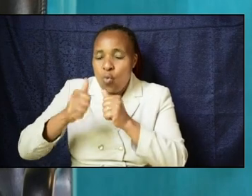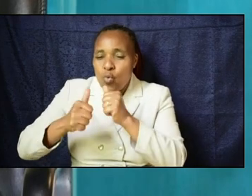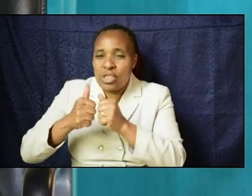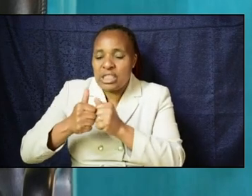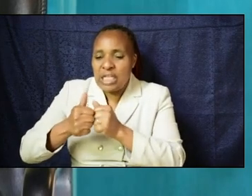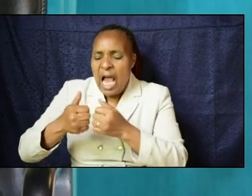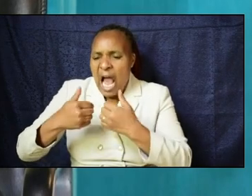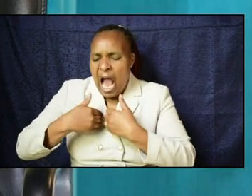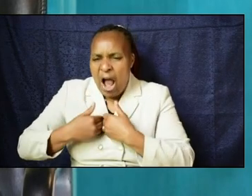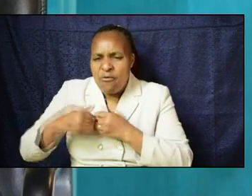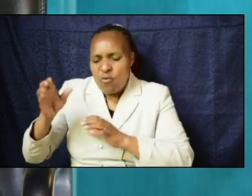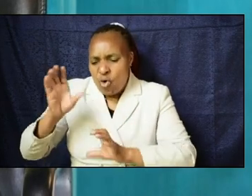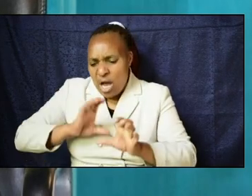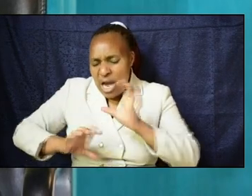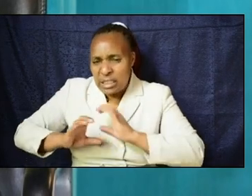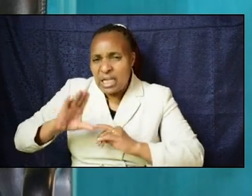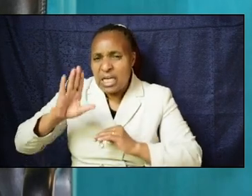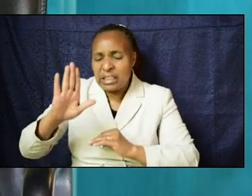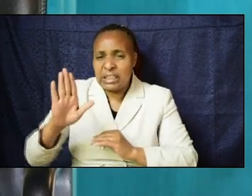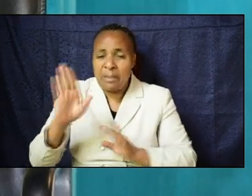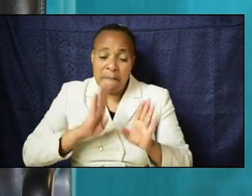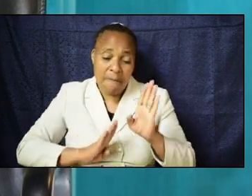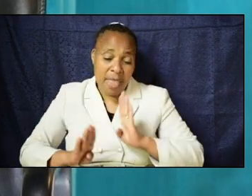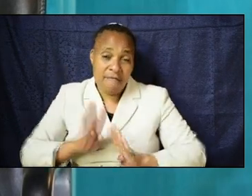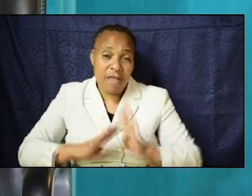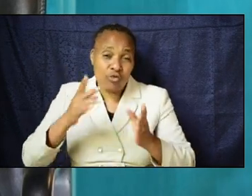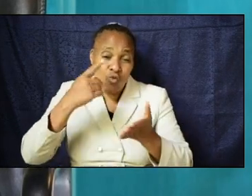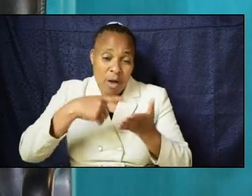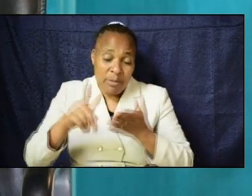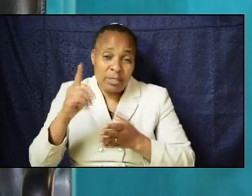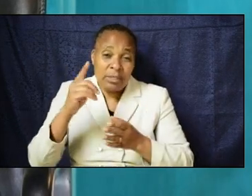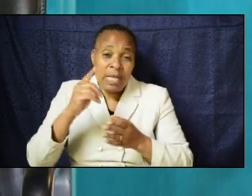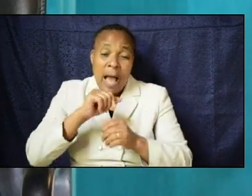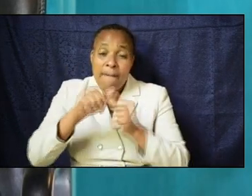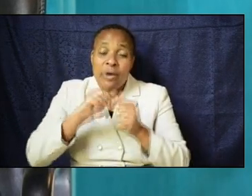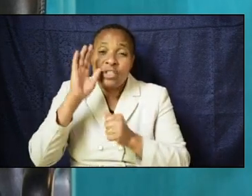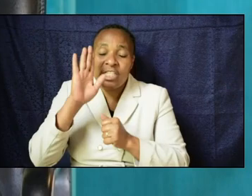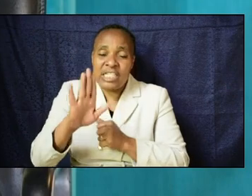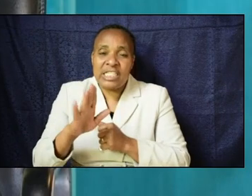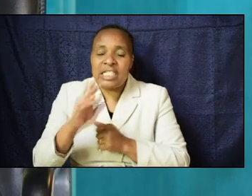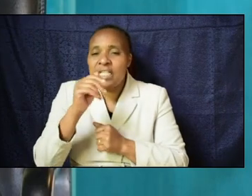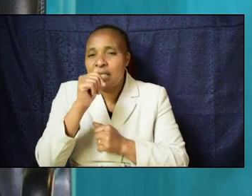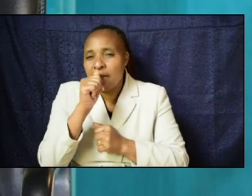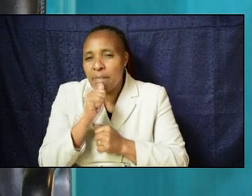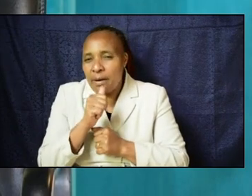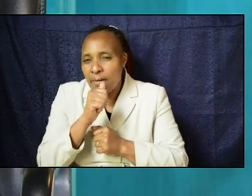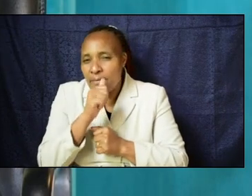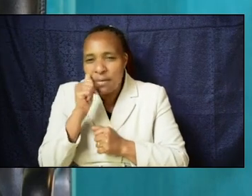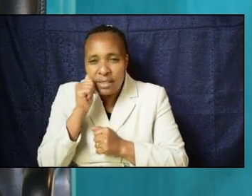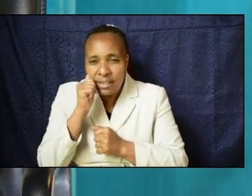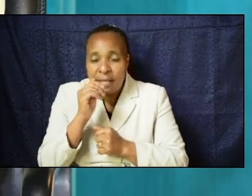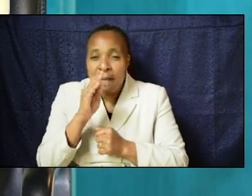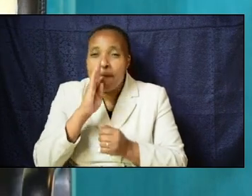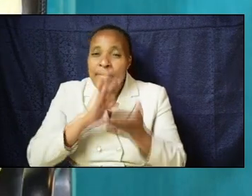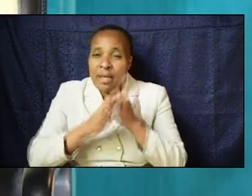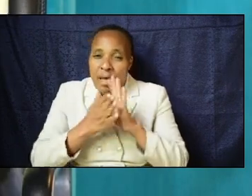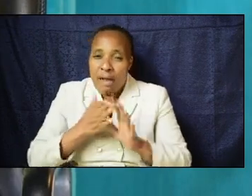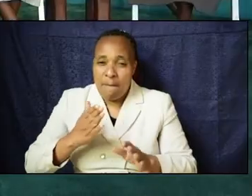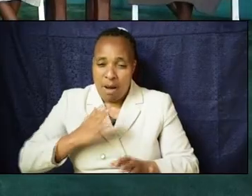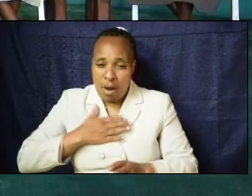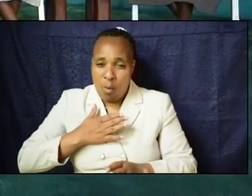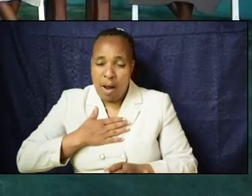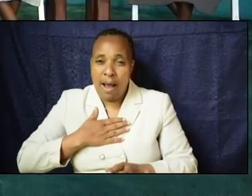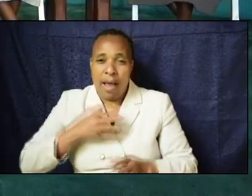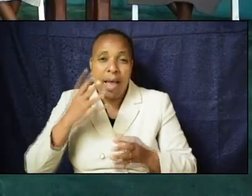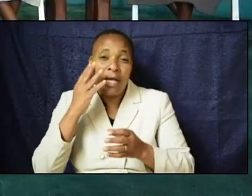uniformly characterized his conduct, to approve of his innocence. May that be our experience. Yeah, and